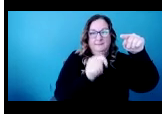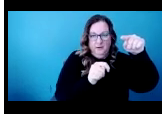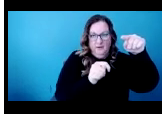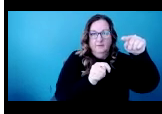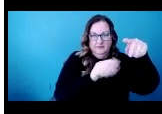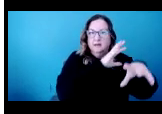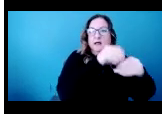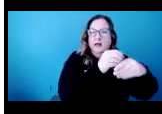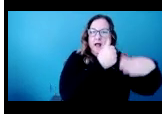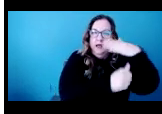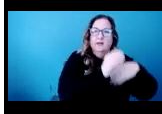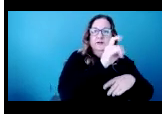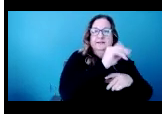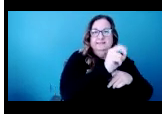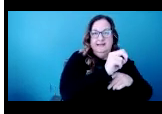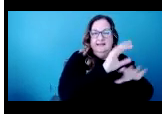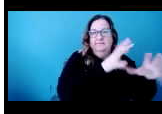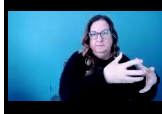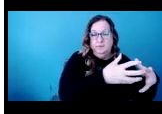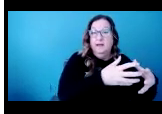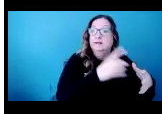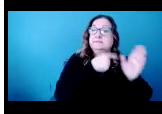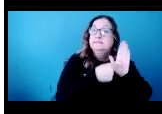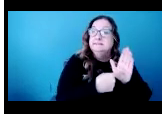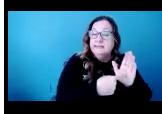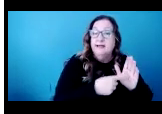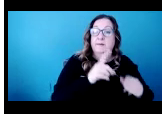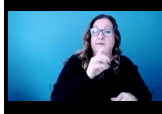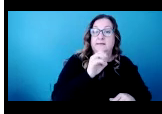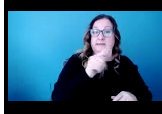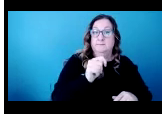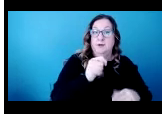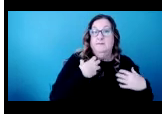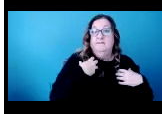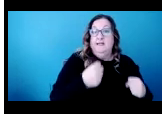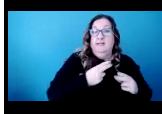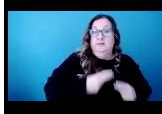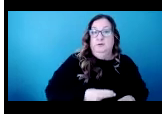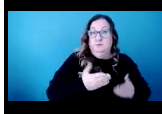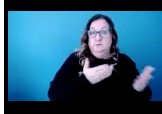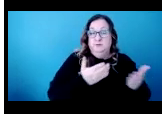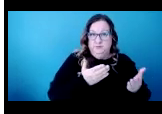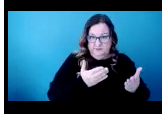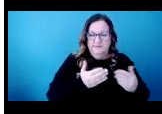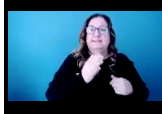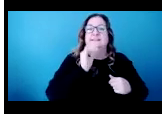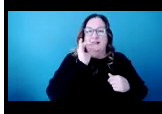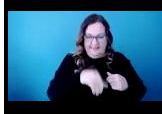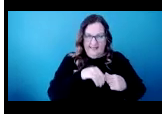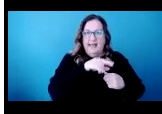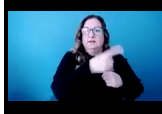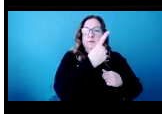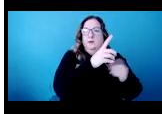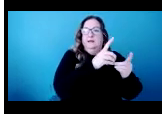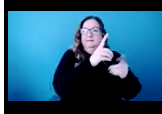for example, the Department of Health and Human Services is one of the departments in the